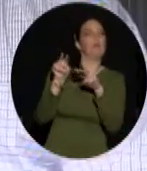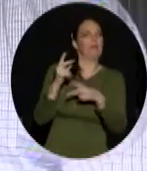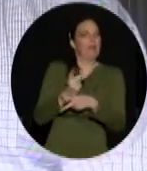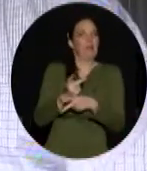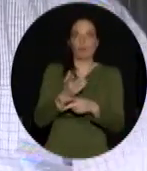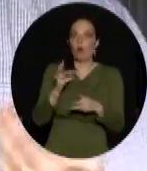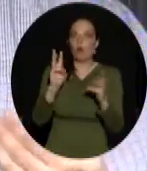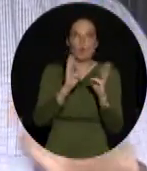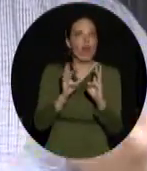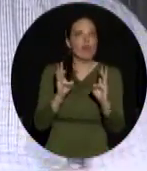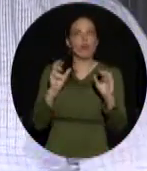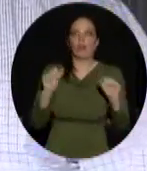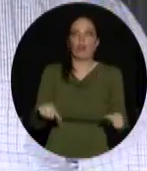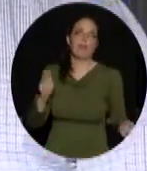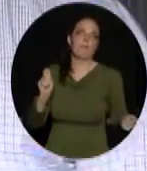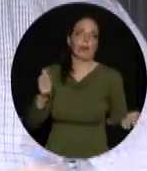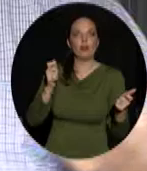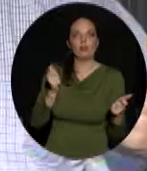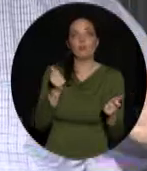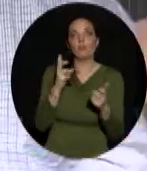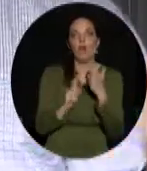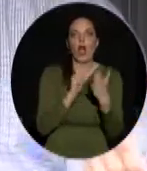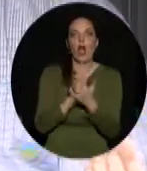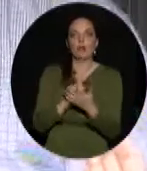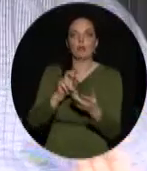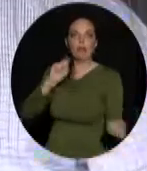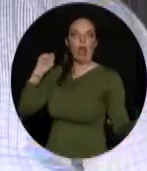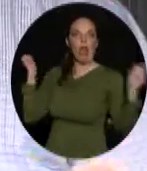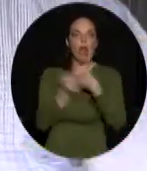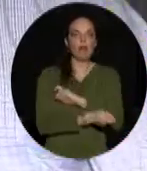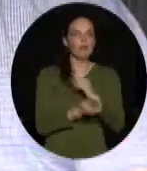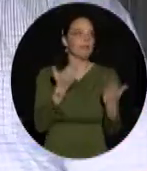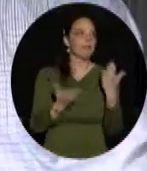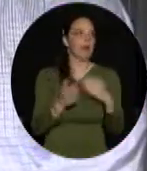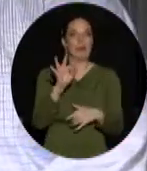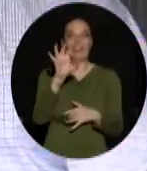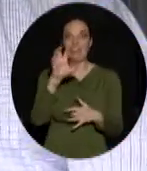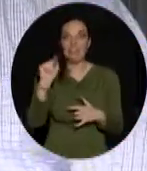can change dramatically. In a matter of hours, we may be predicting feet of snow and we may get